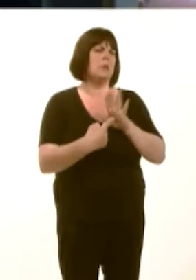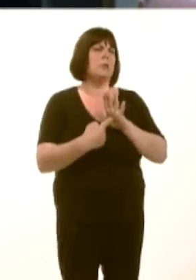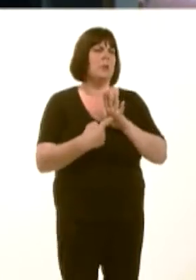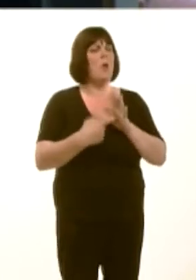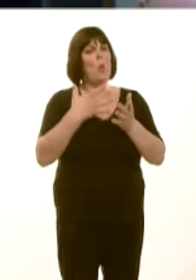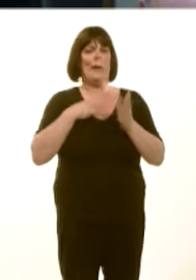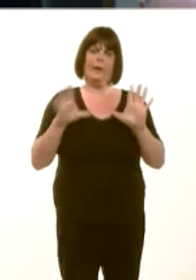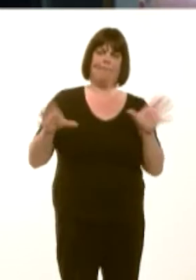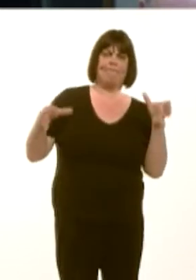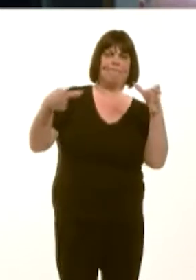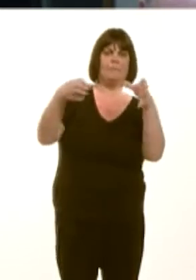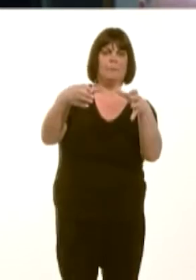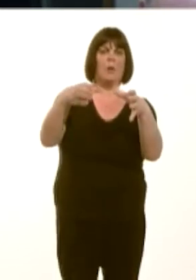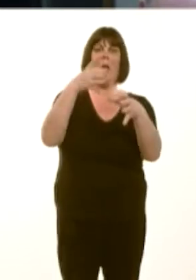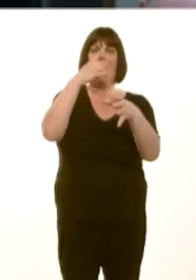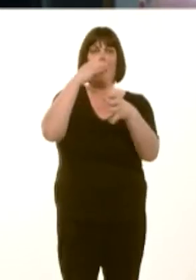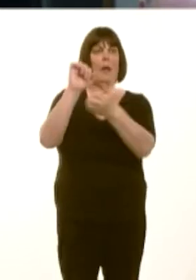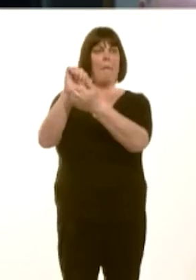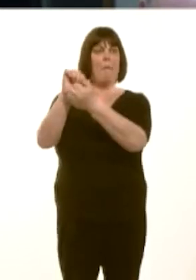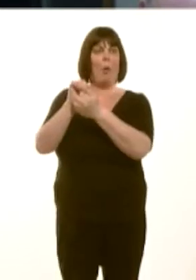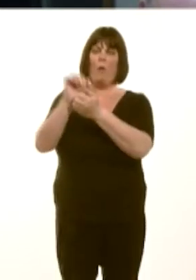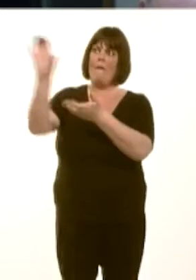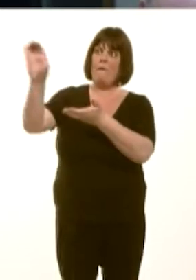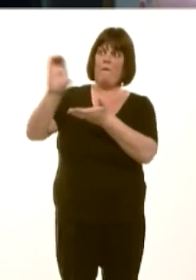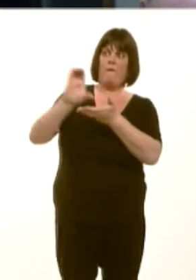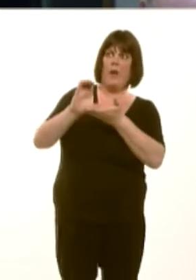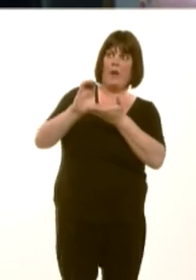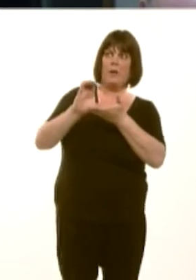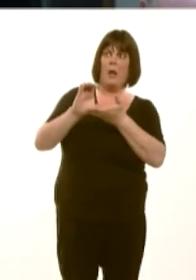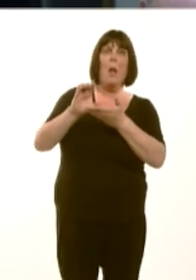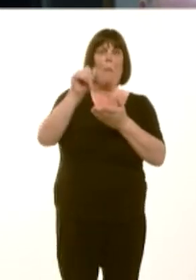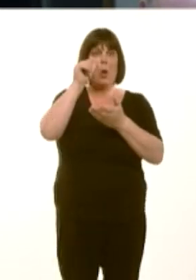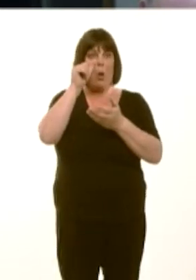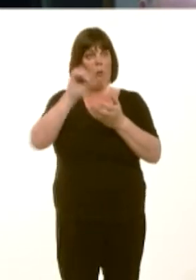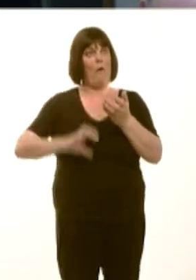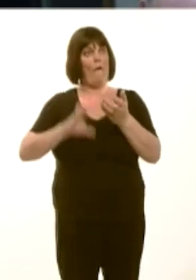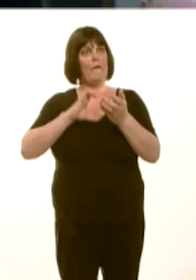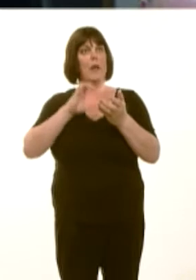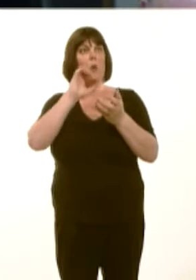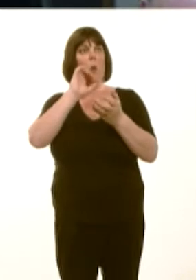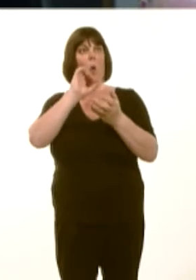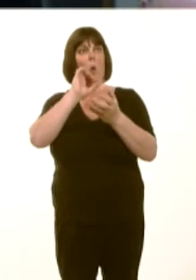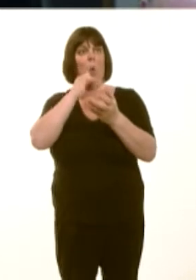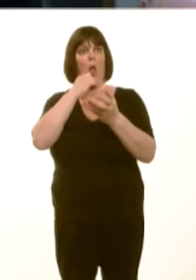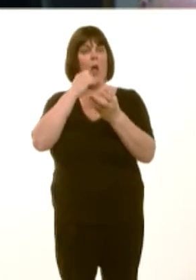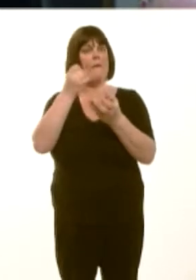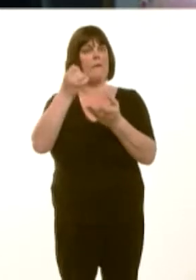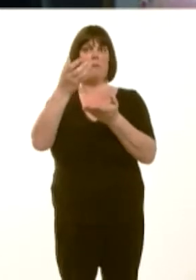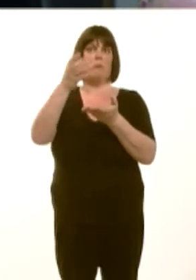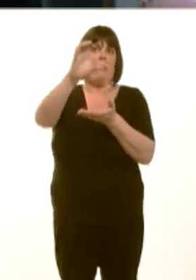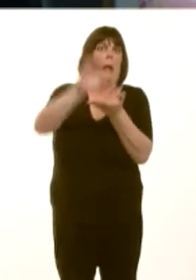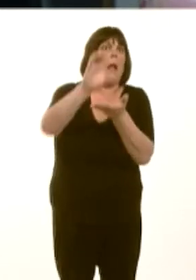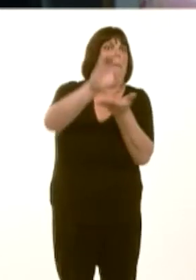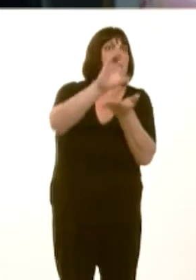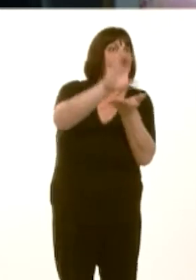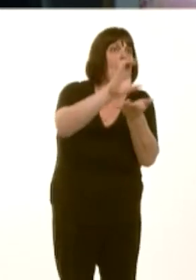a body that will borrow significant funds against the income flow coming from the metro. Now, as we're currently unsure